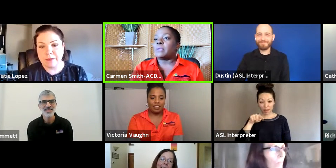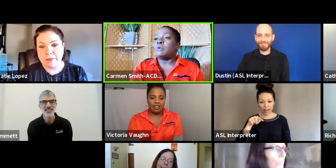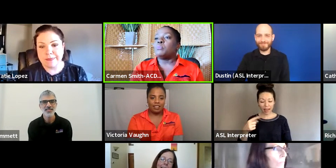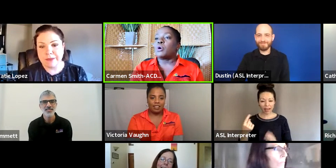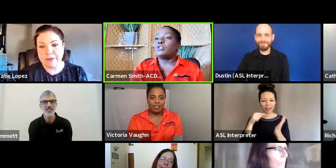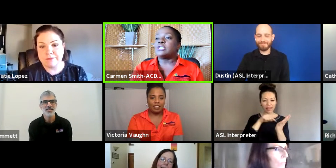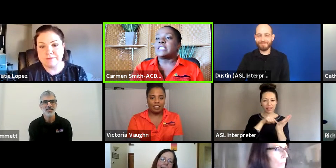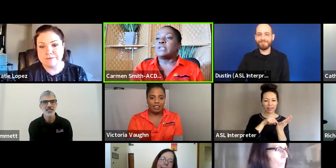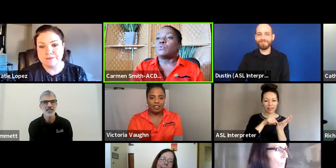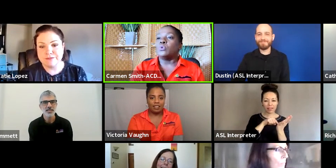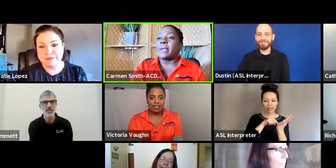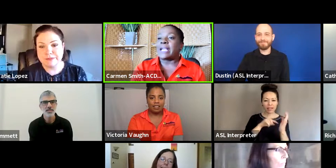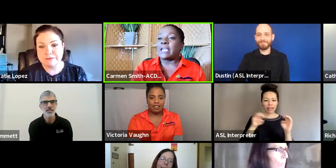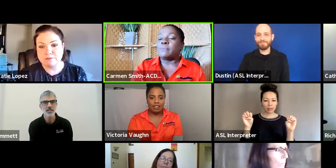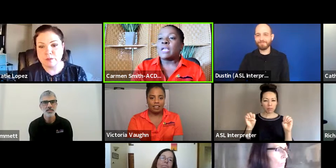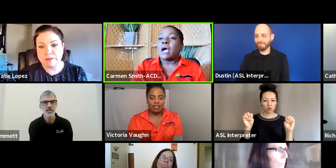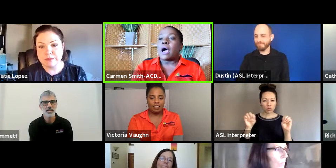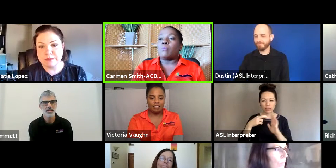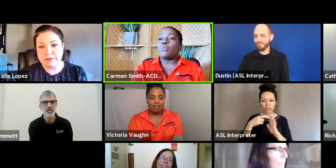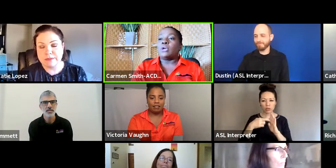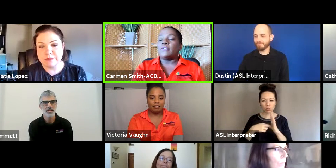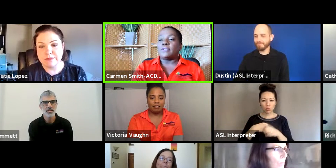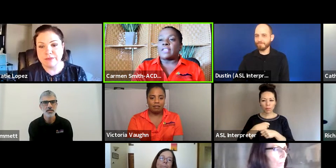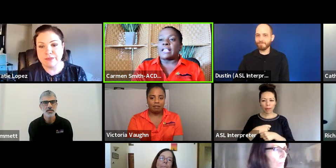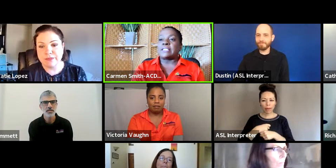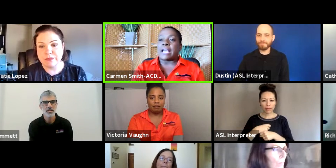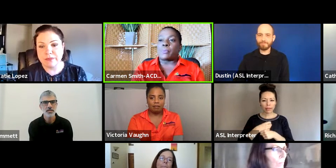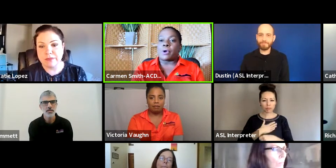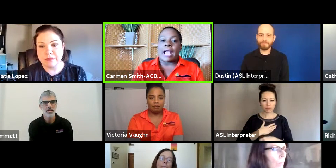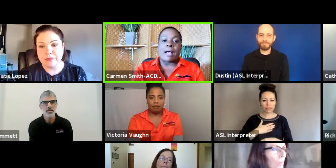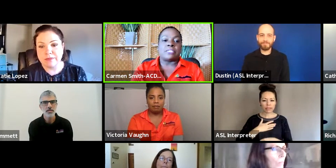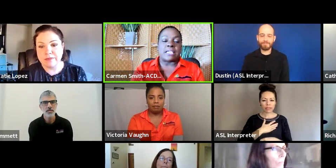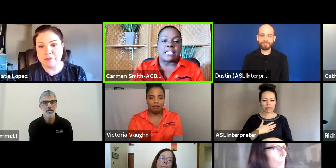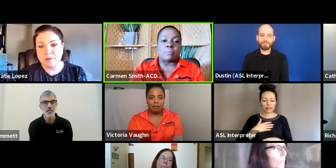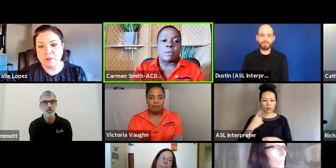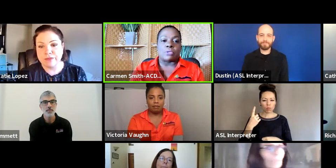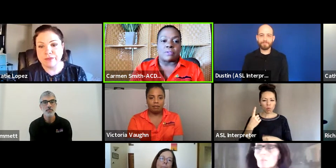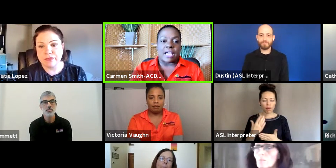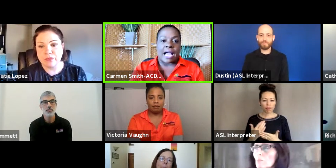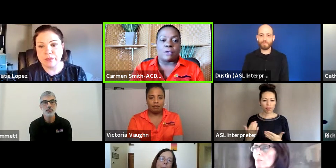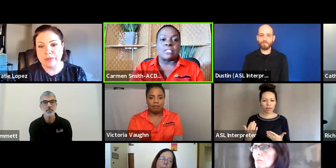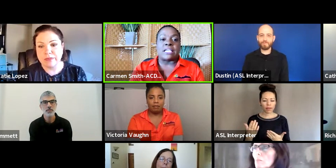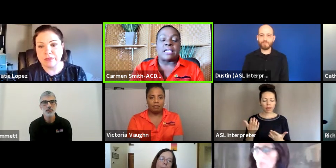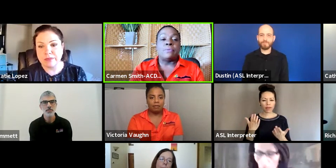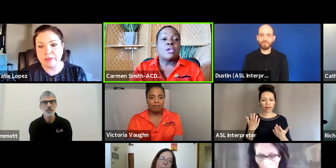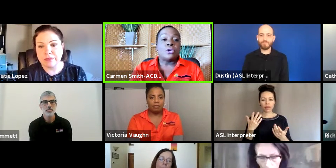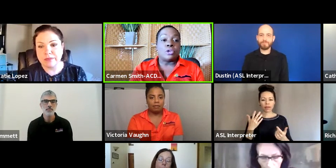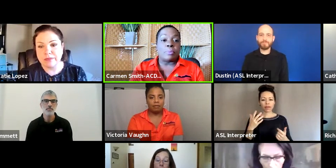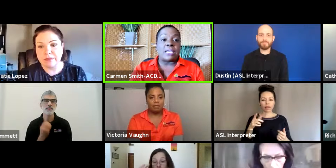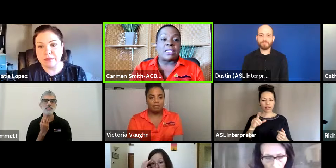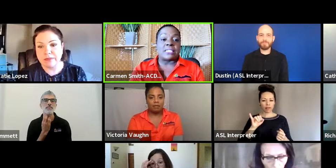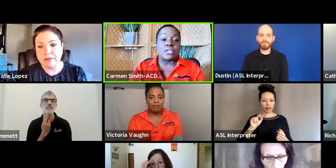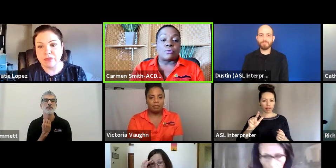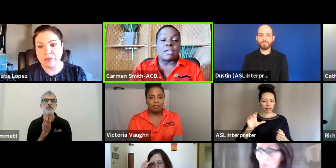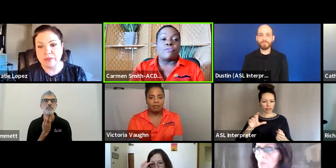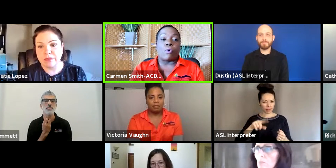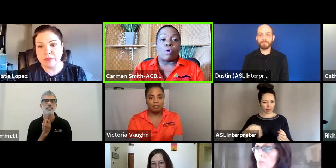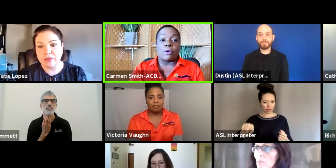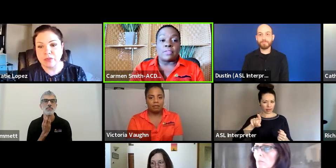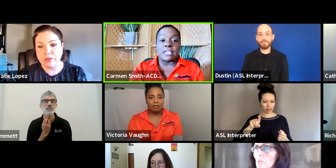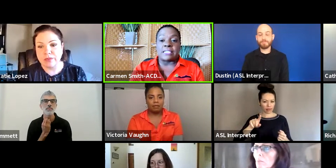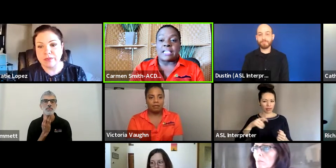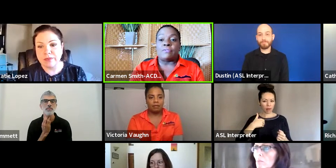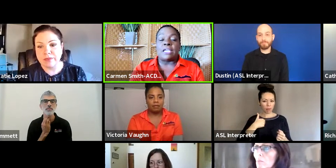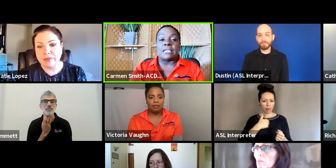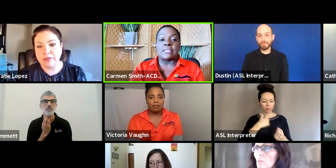to the emergency rulemaking, one of the things that perhaps the members of the ILC could be